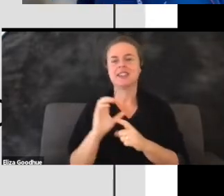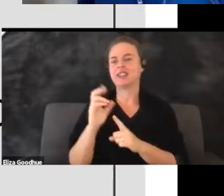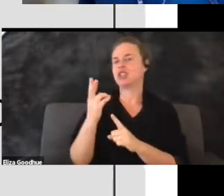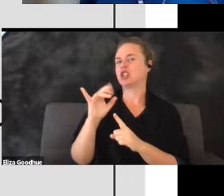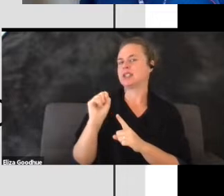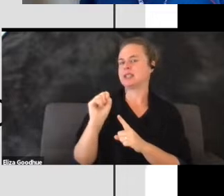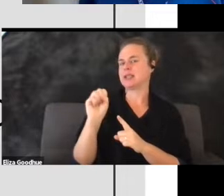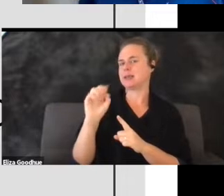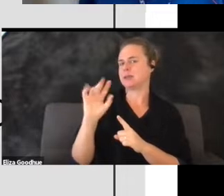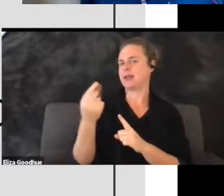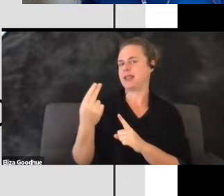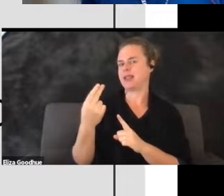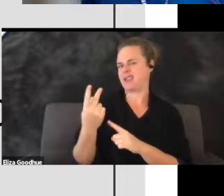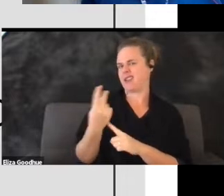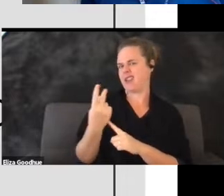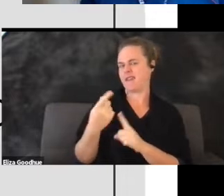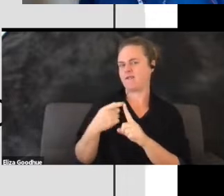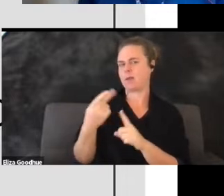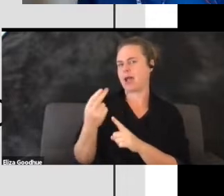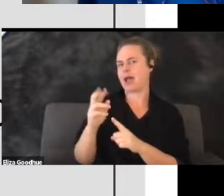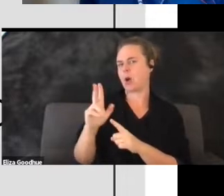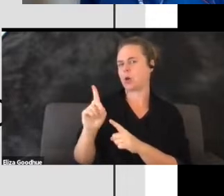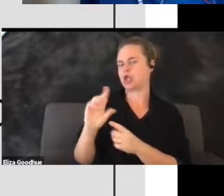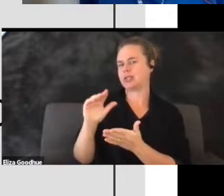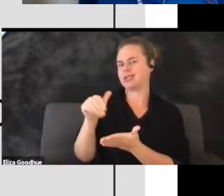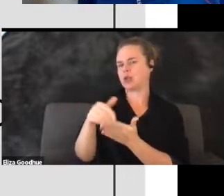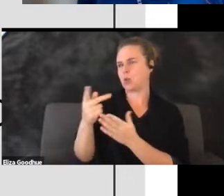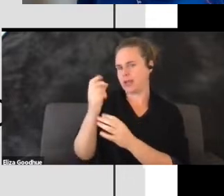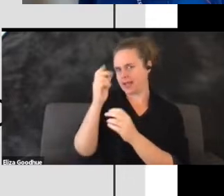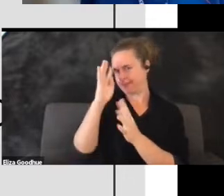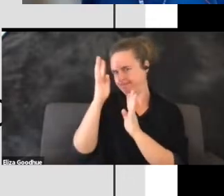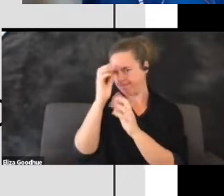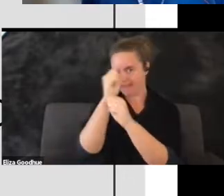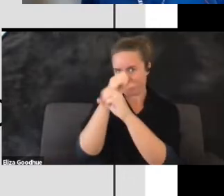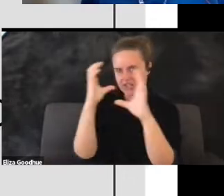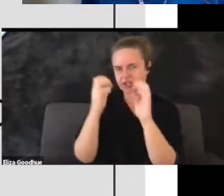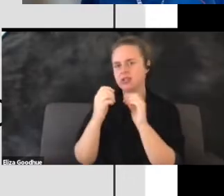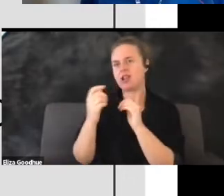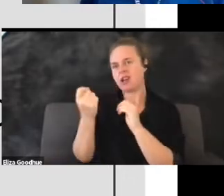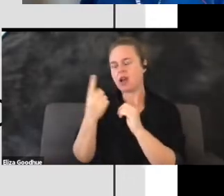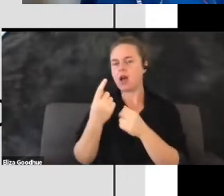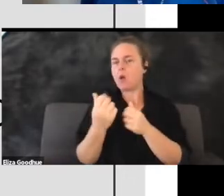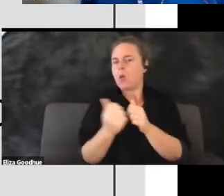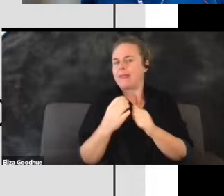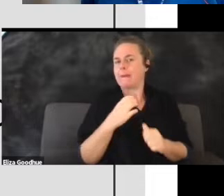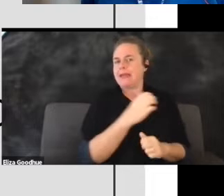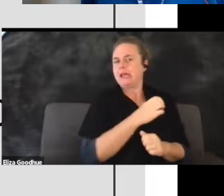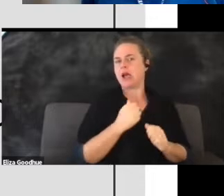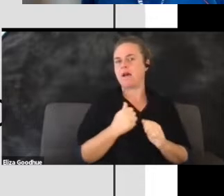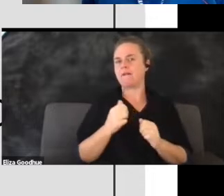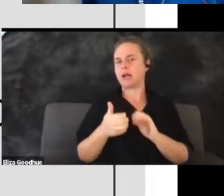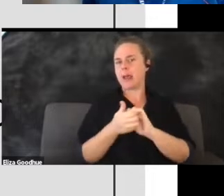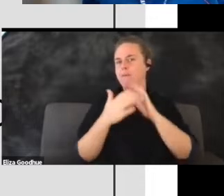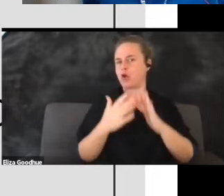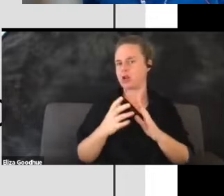I from the Howard Center, who sort of envisioned this with the rest of our wonderful committee of collaborators,